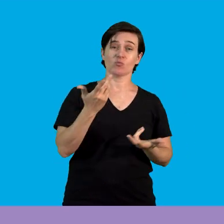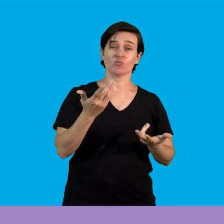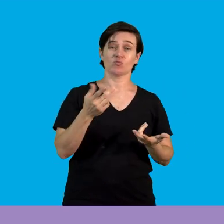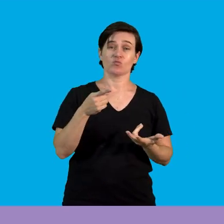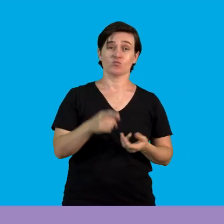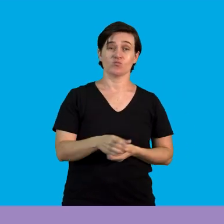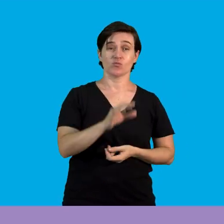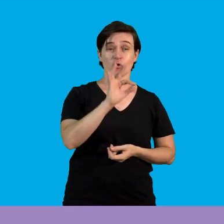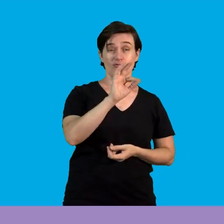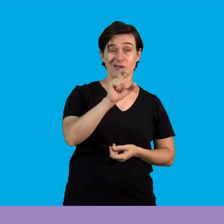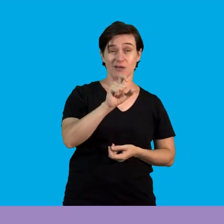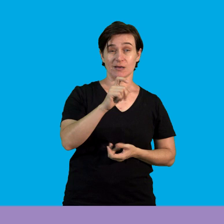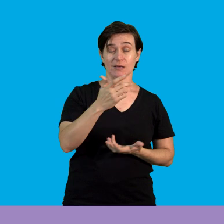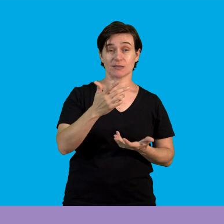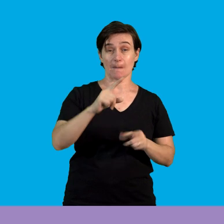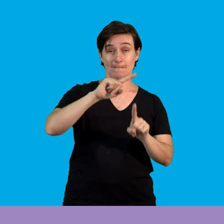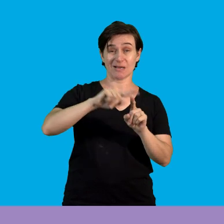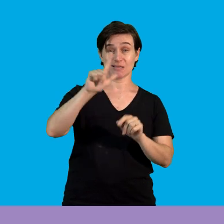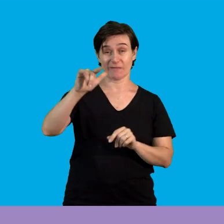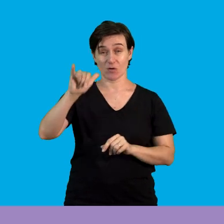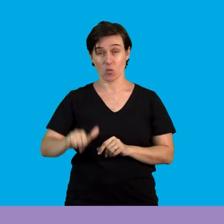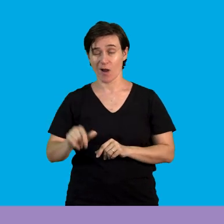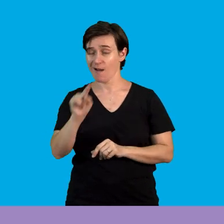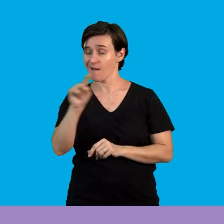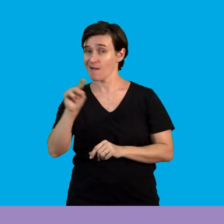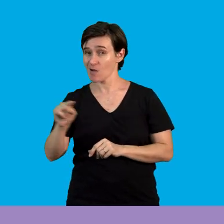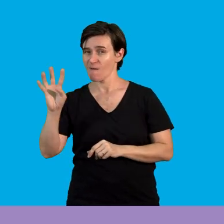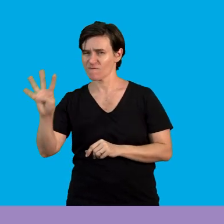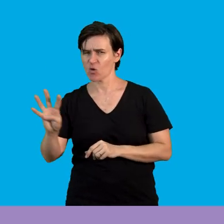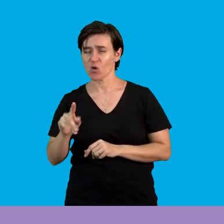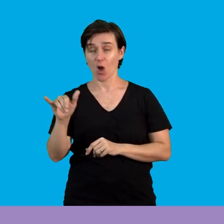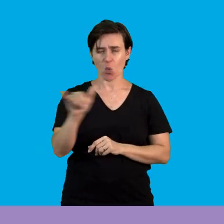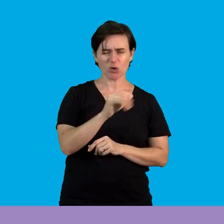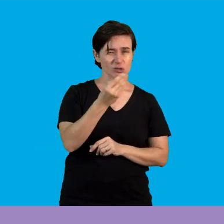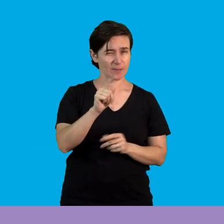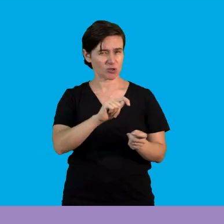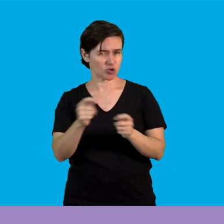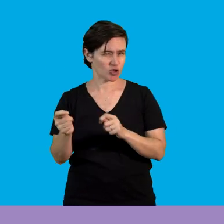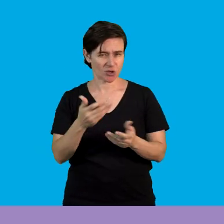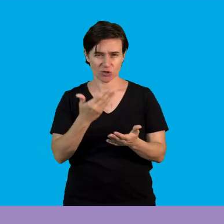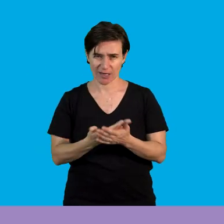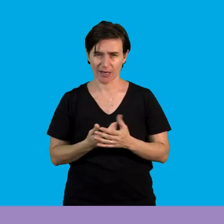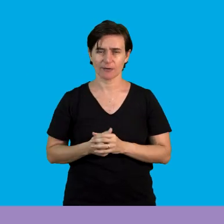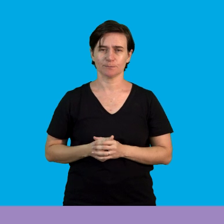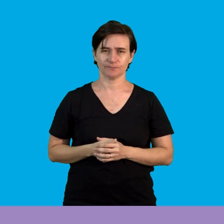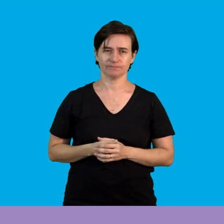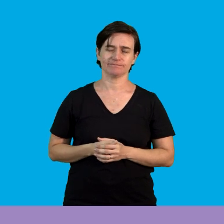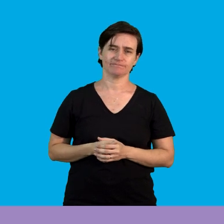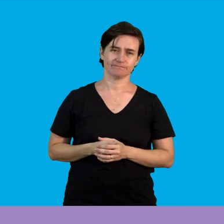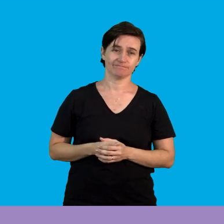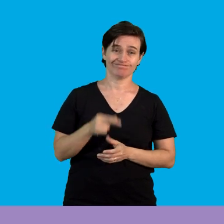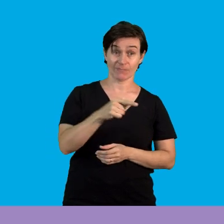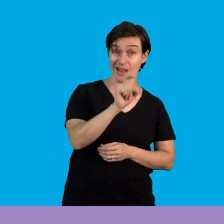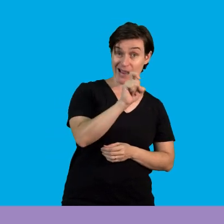4. Which values are likely to change? Variables would be where we are going to put a